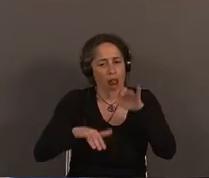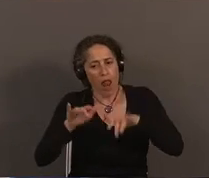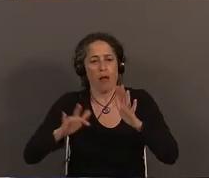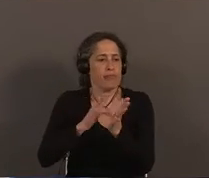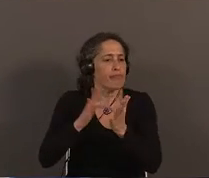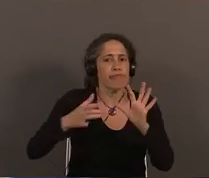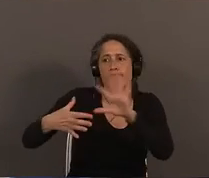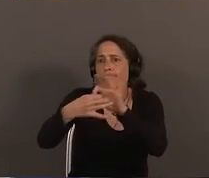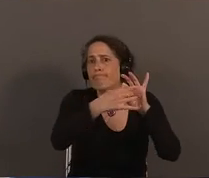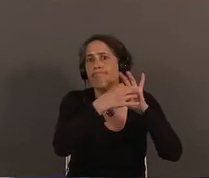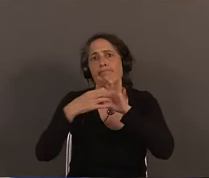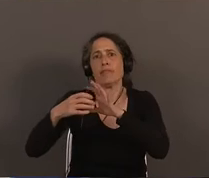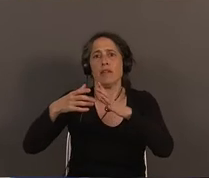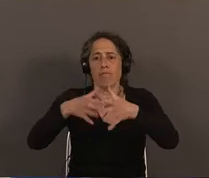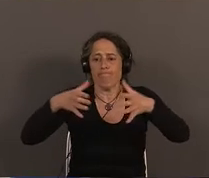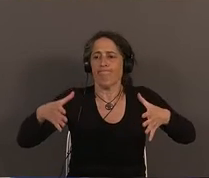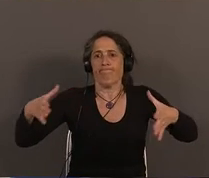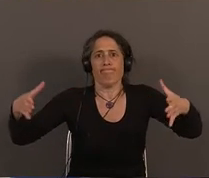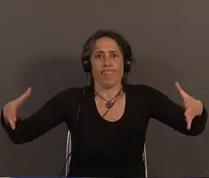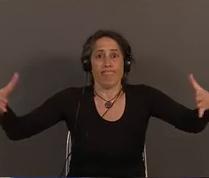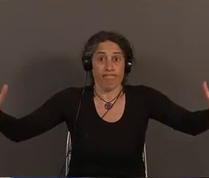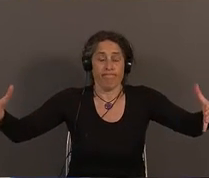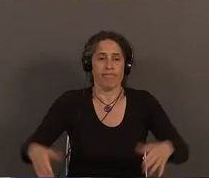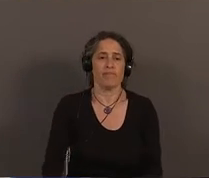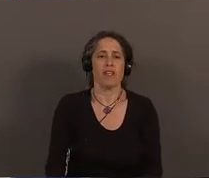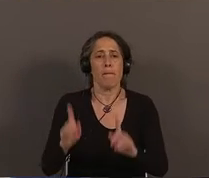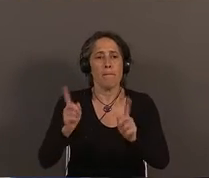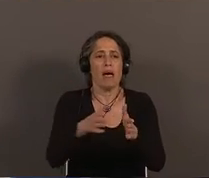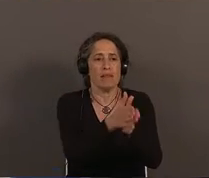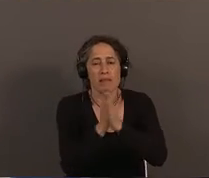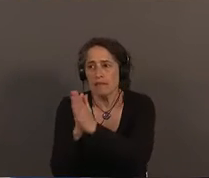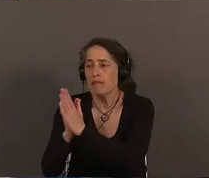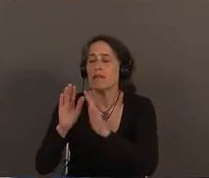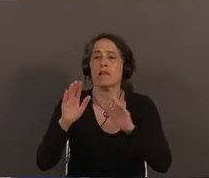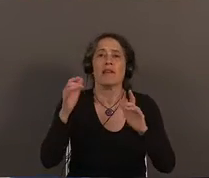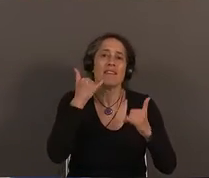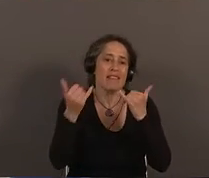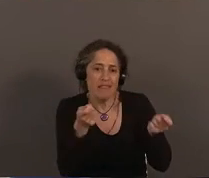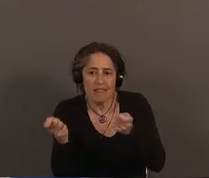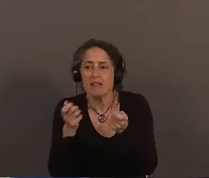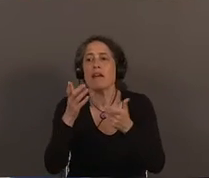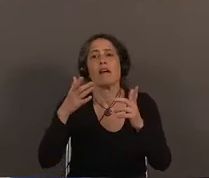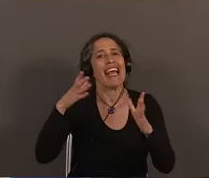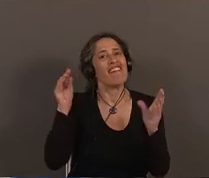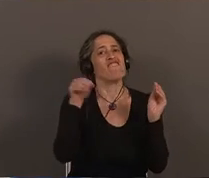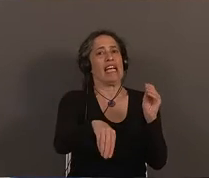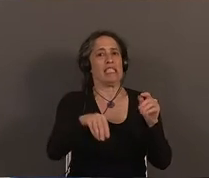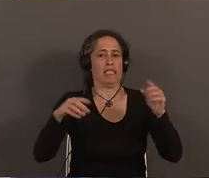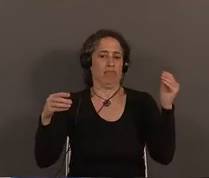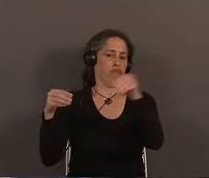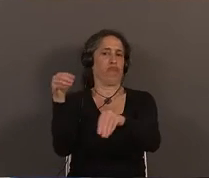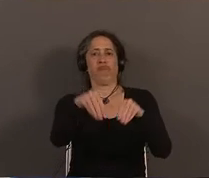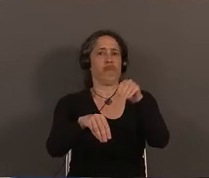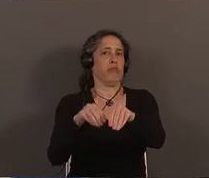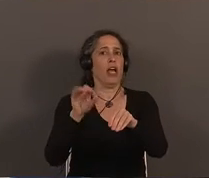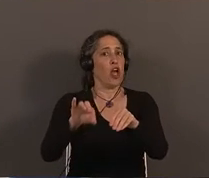the certainty to operators that investing in Europe is a plus. Mm-hmm. So